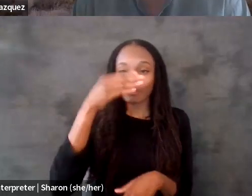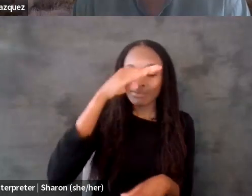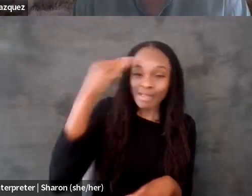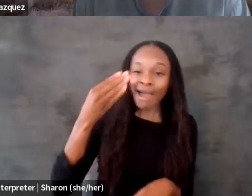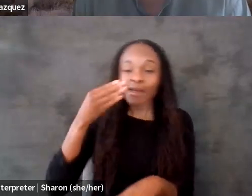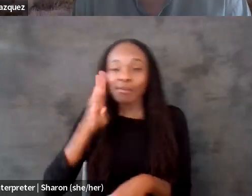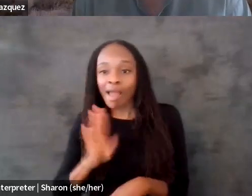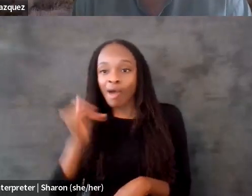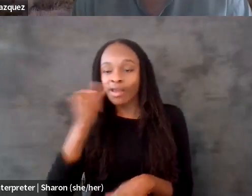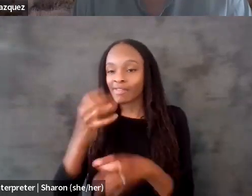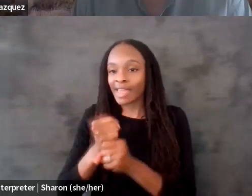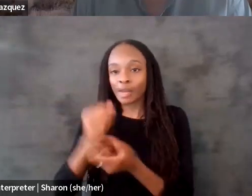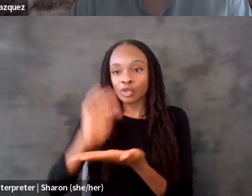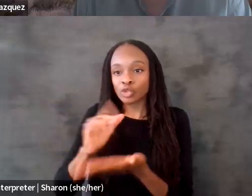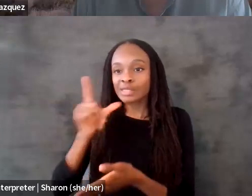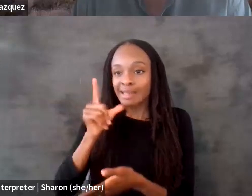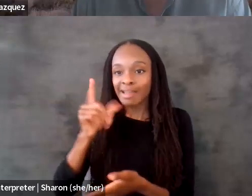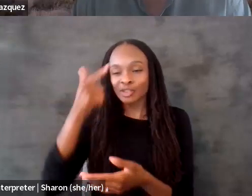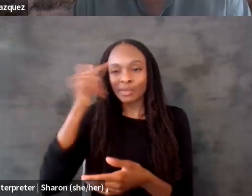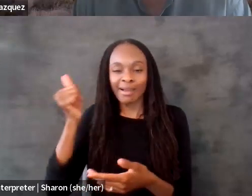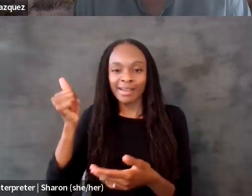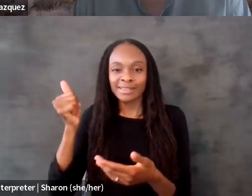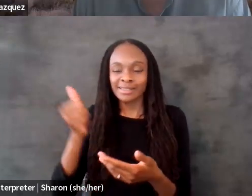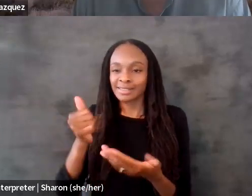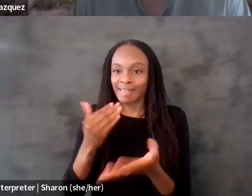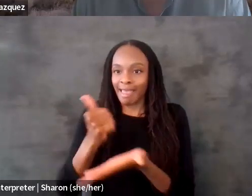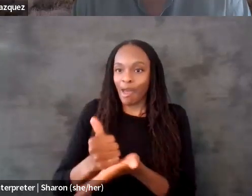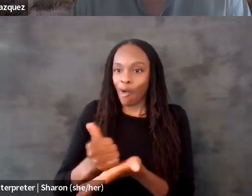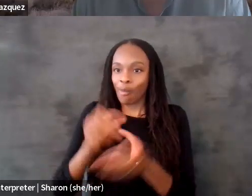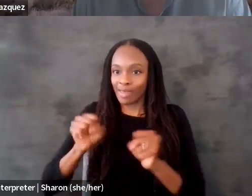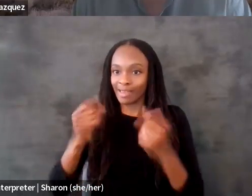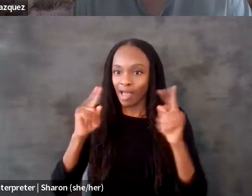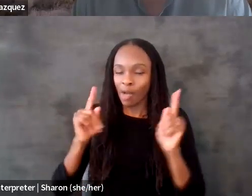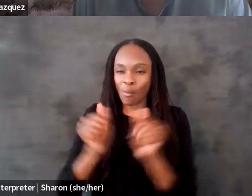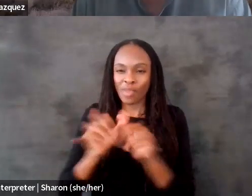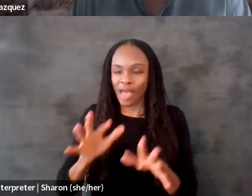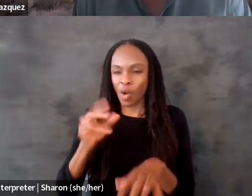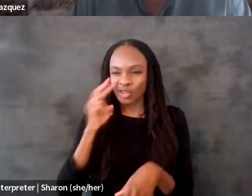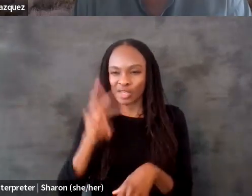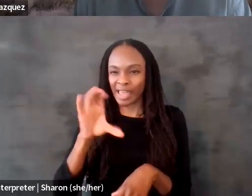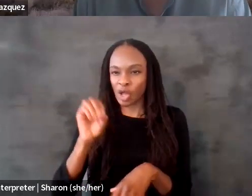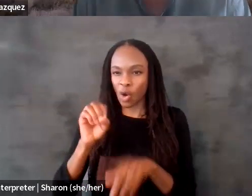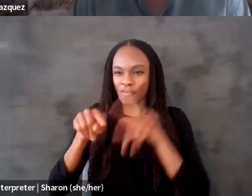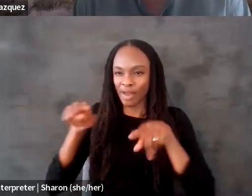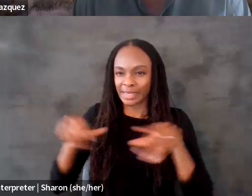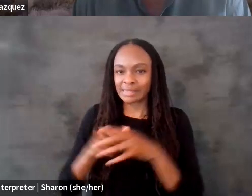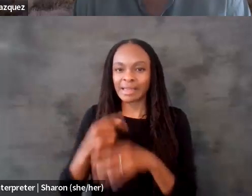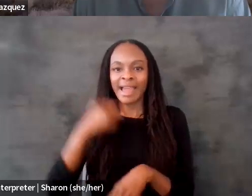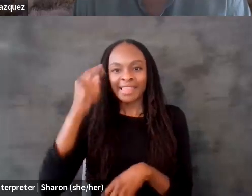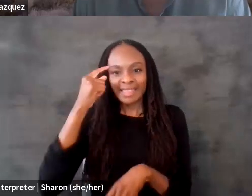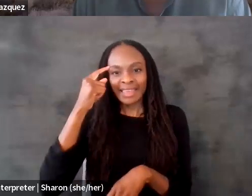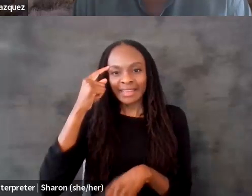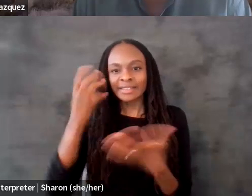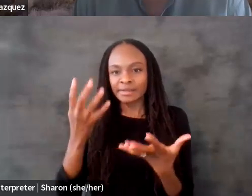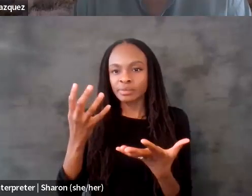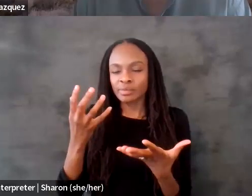because the intervention is going to be effective without looking at these covariates. And so I think that was a long time, what was